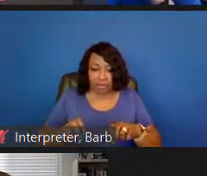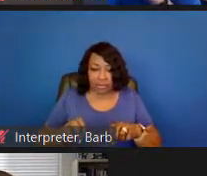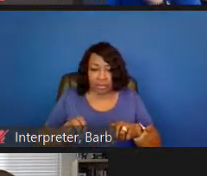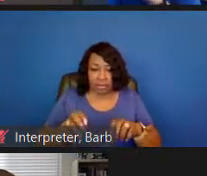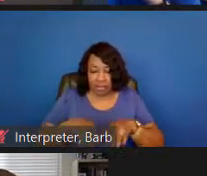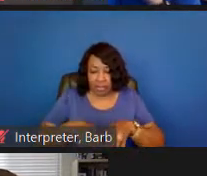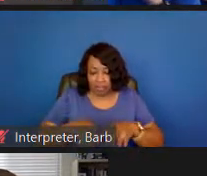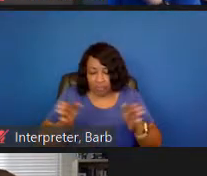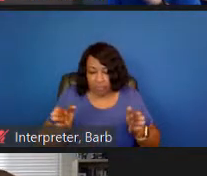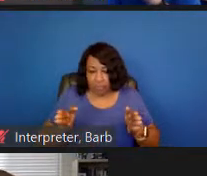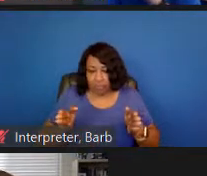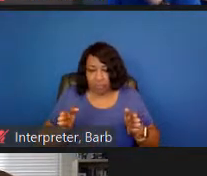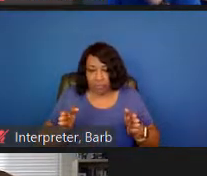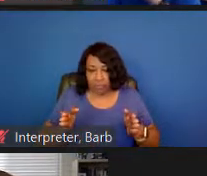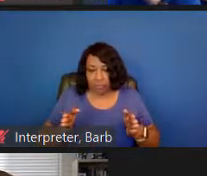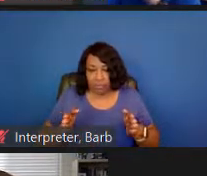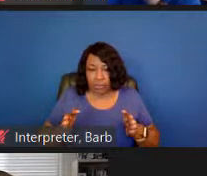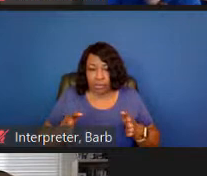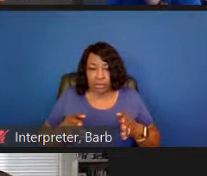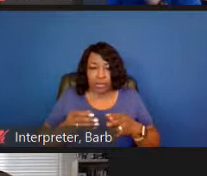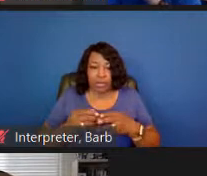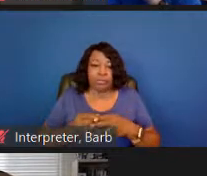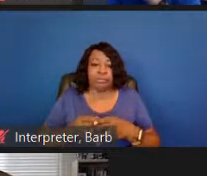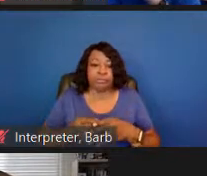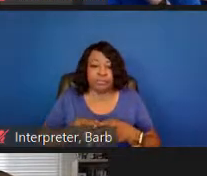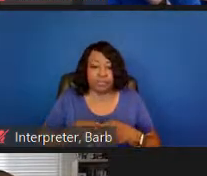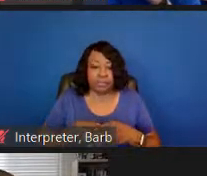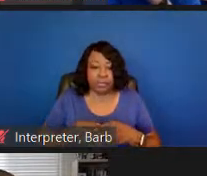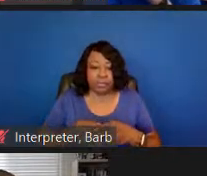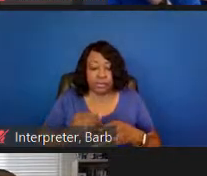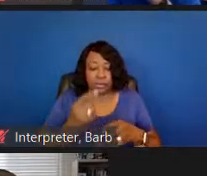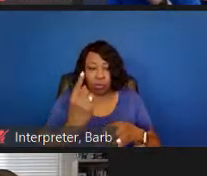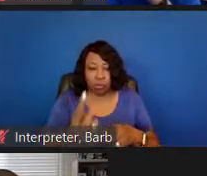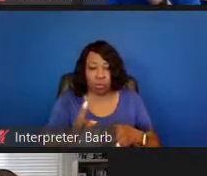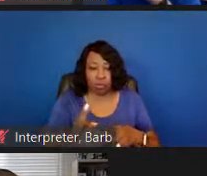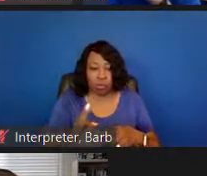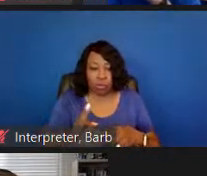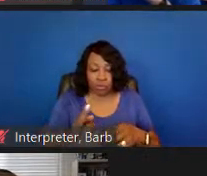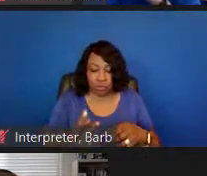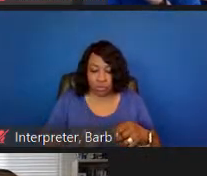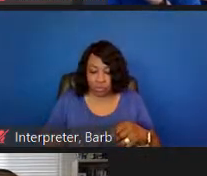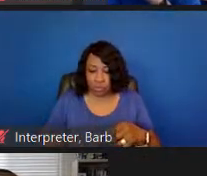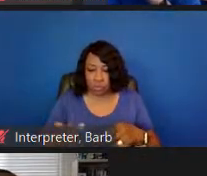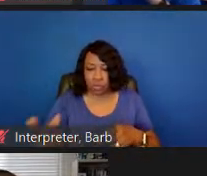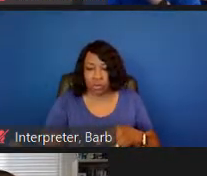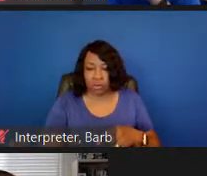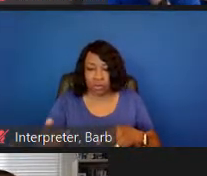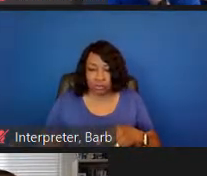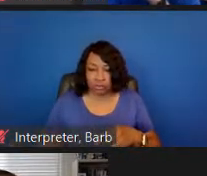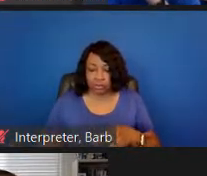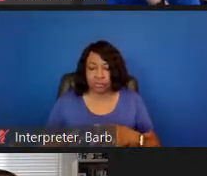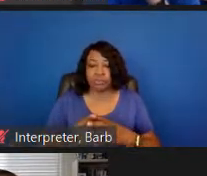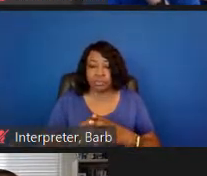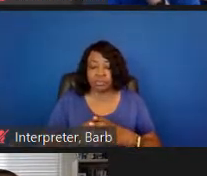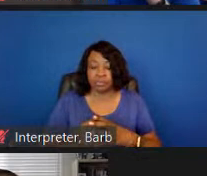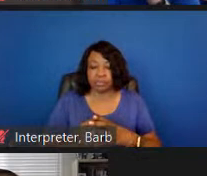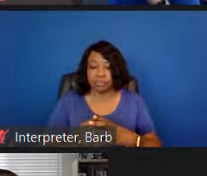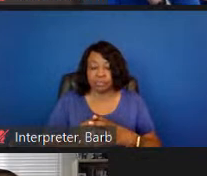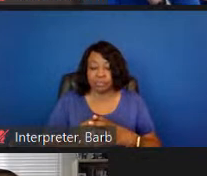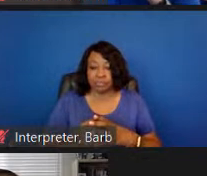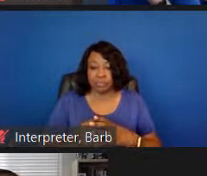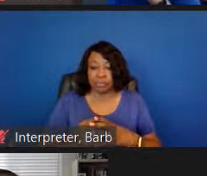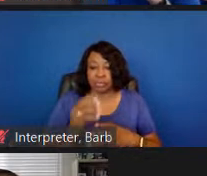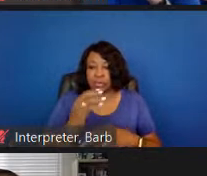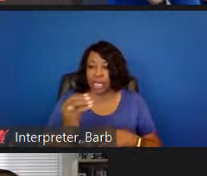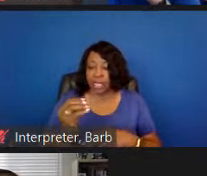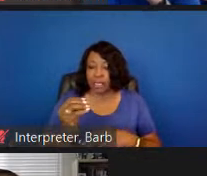up, 2-passenger forward facing, a single passenger forward facing, and another single passenger forward facing.